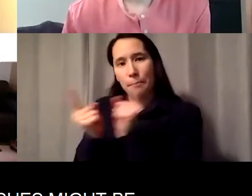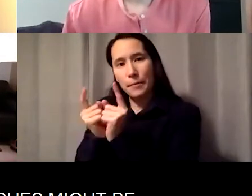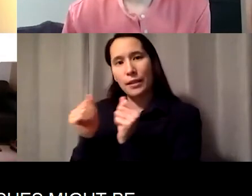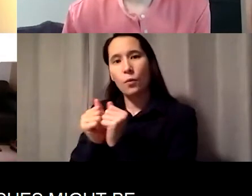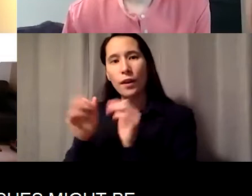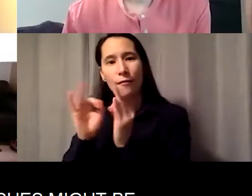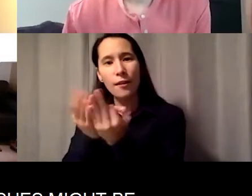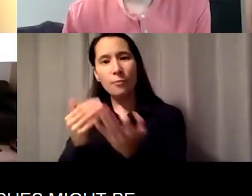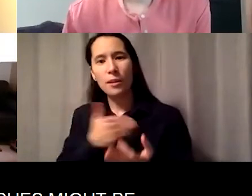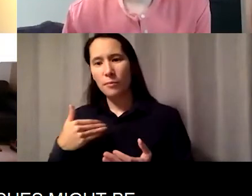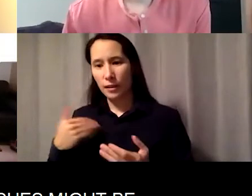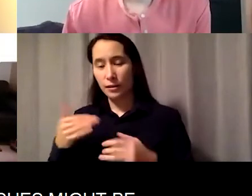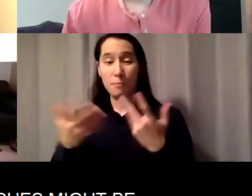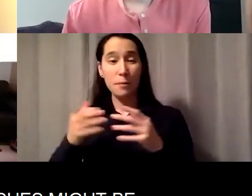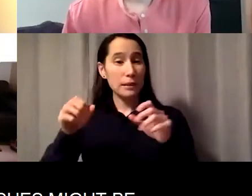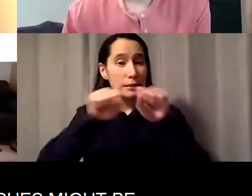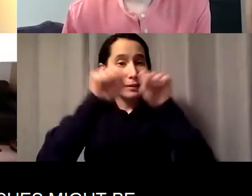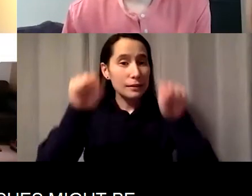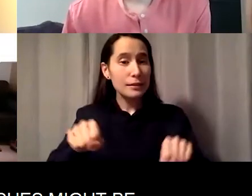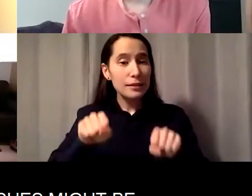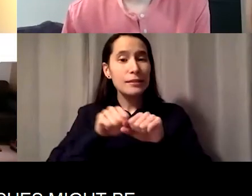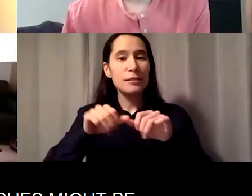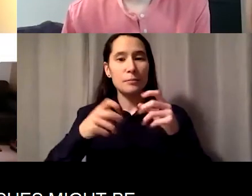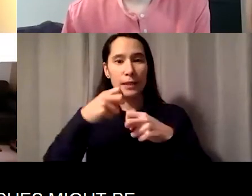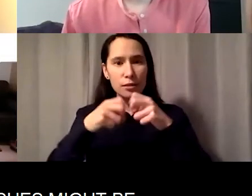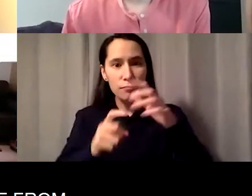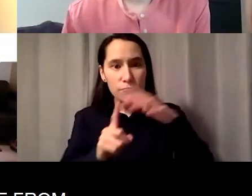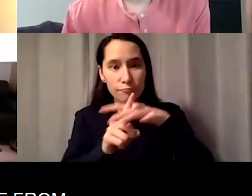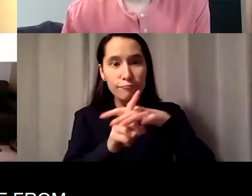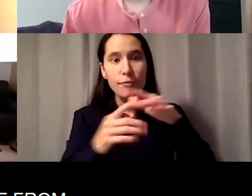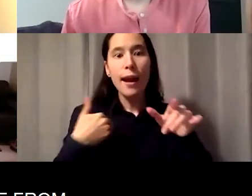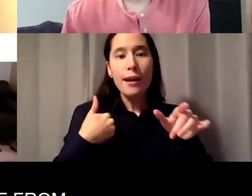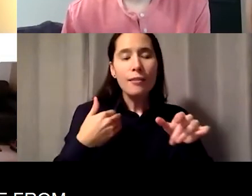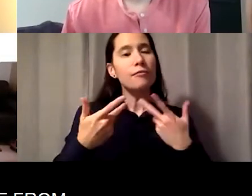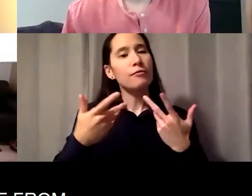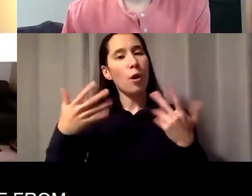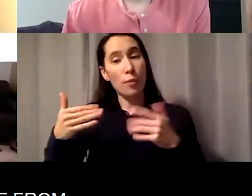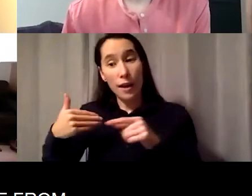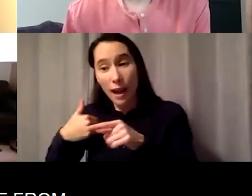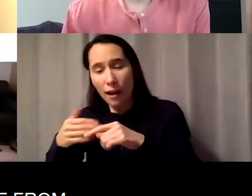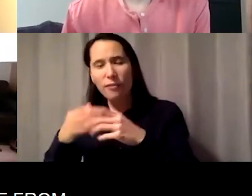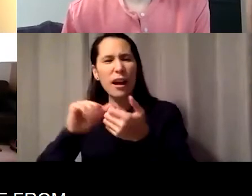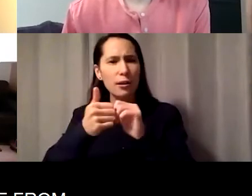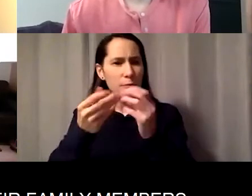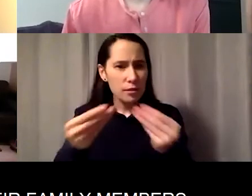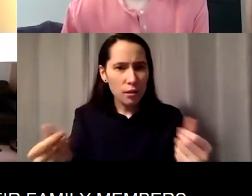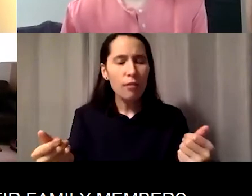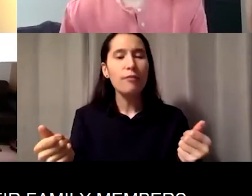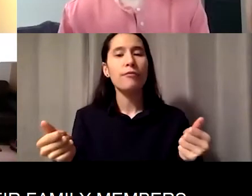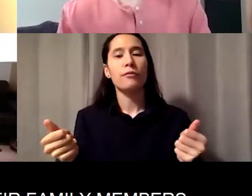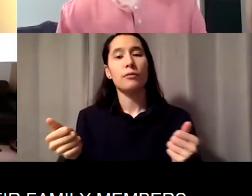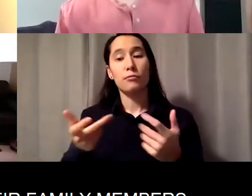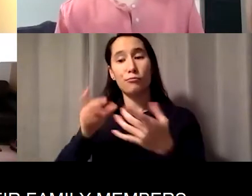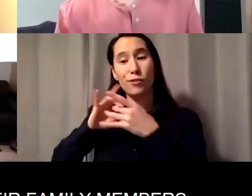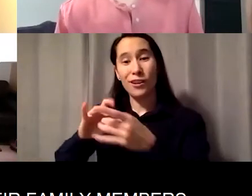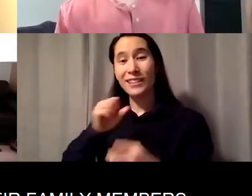what systemic issues might be existing in long-term care from the perspective of residents and